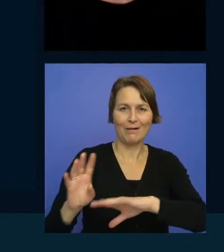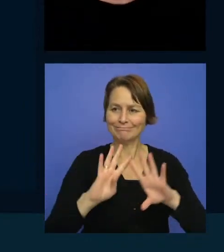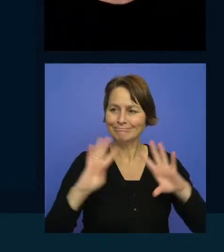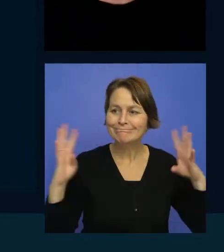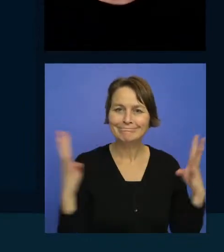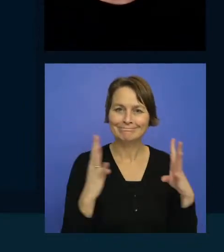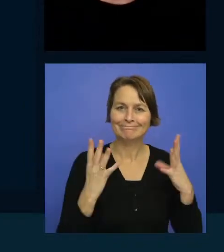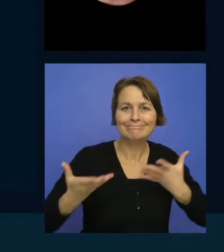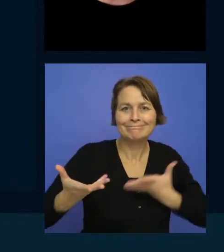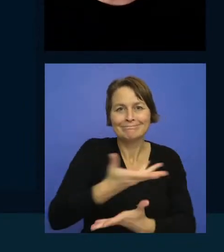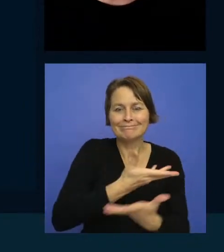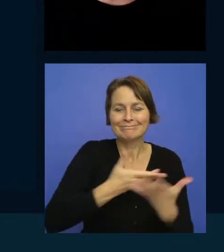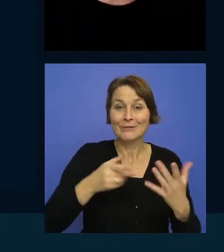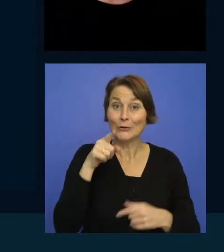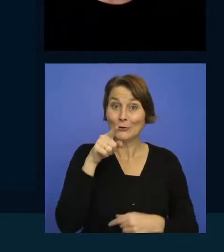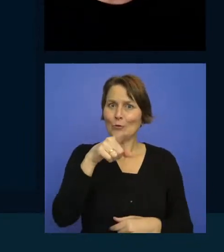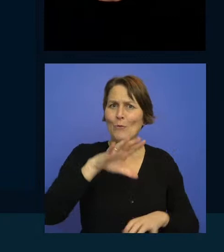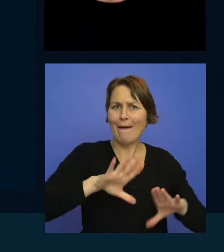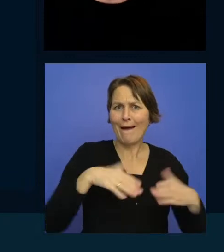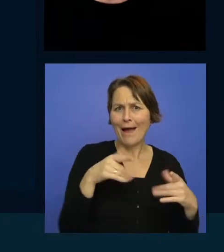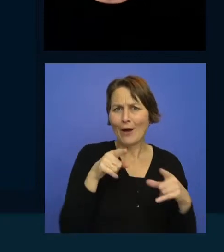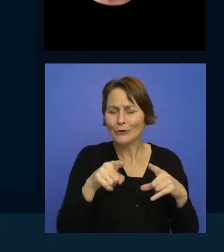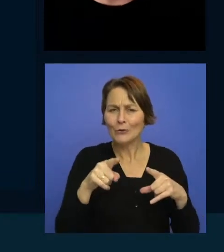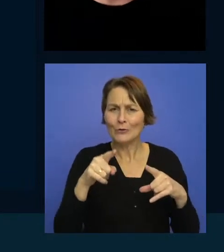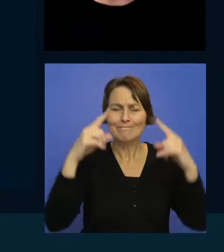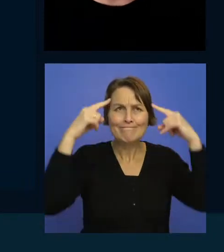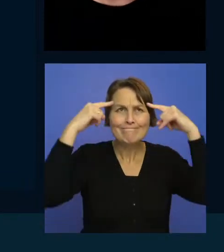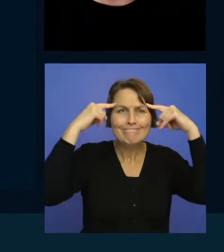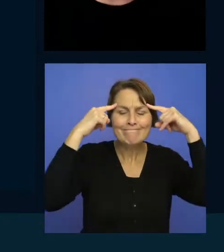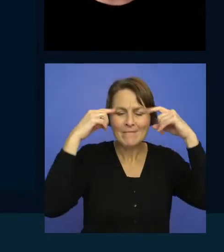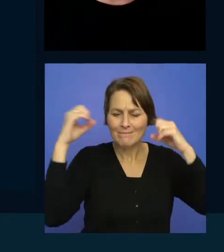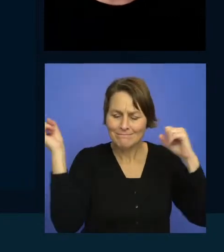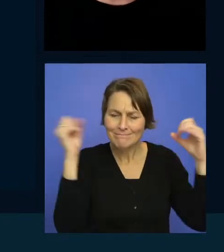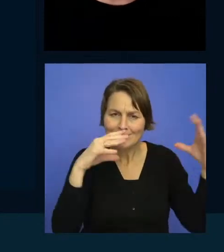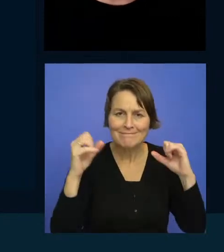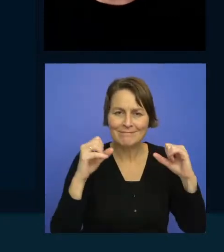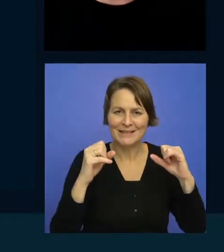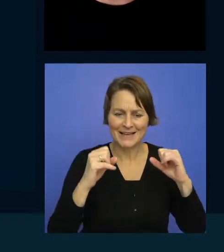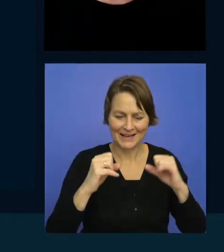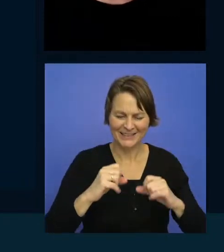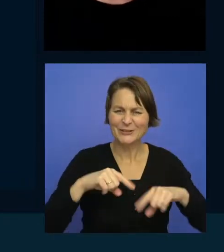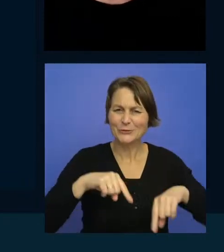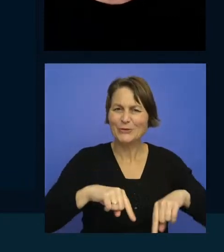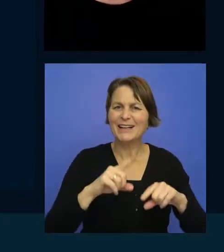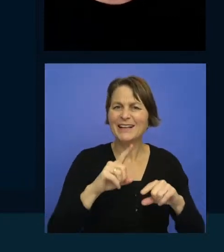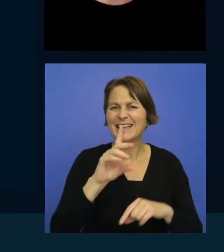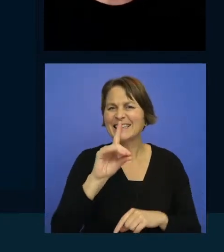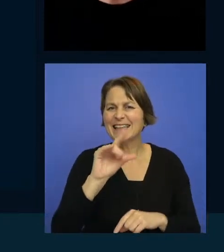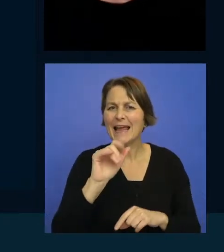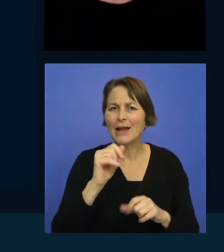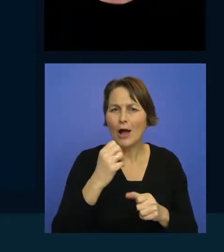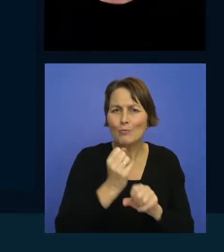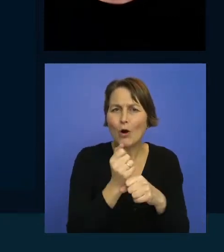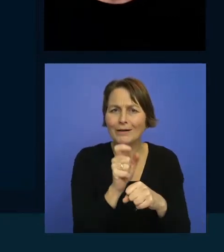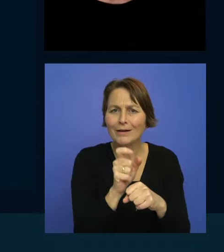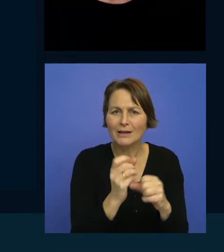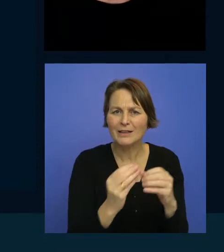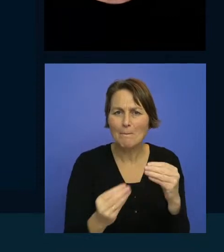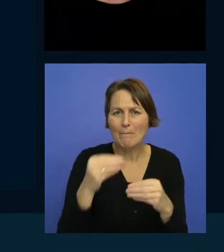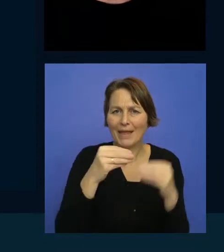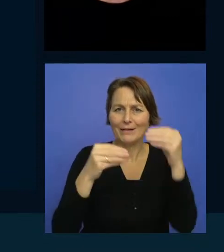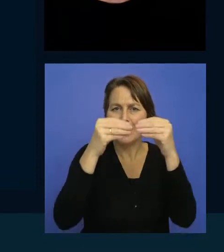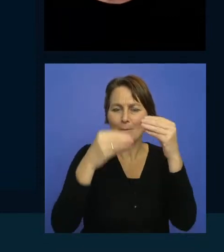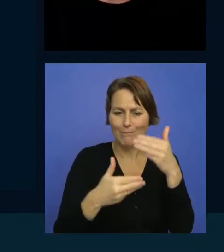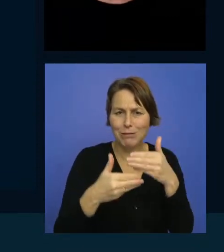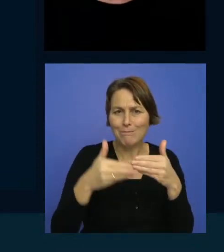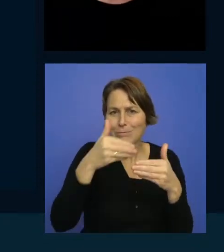ways in which we realize our vision, and when we invest in sort of building out these data products. But the first, I want to start by saying a huge thank